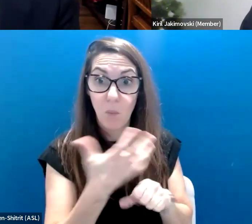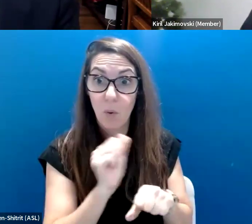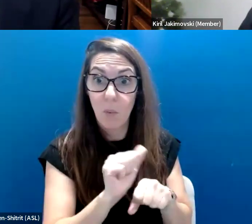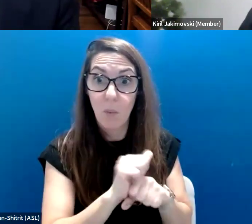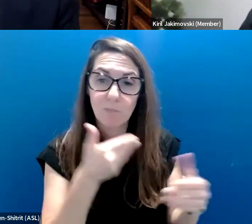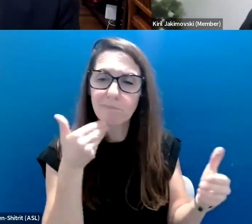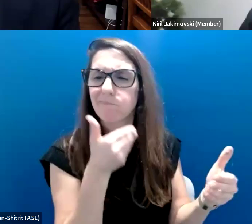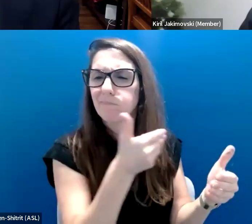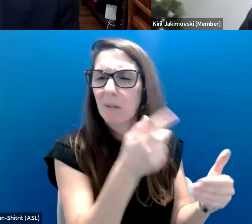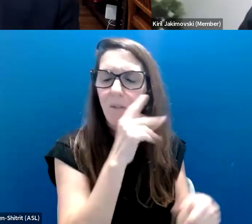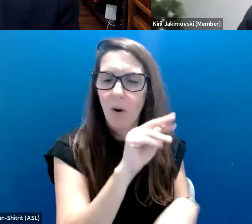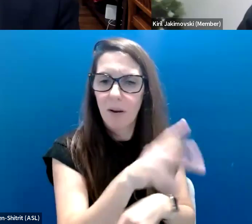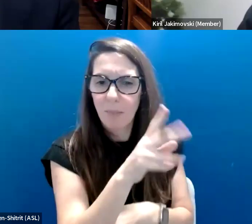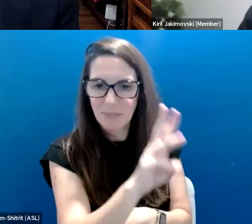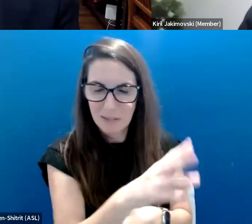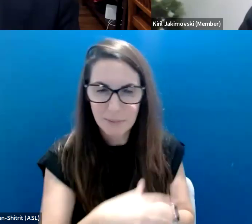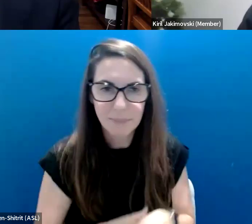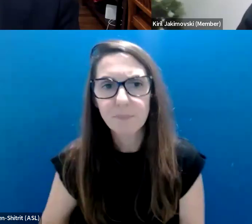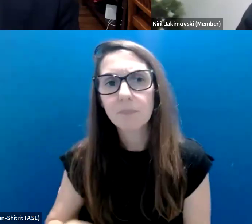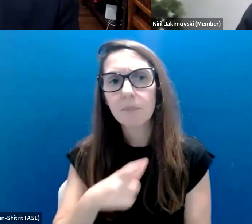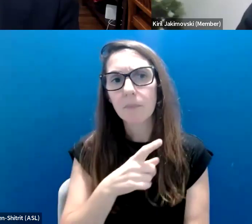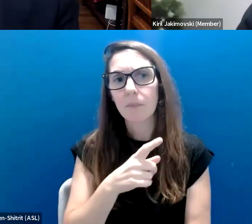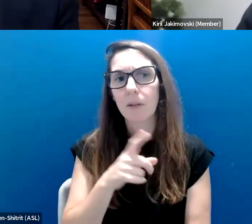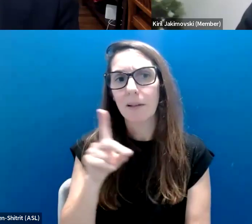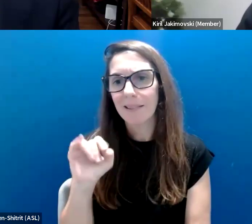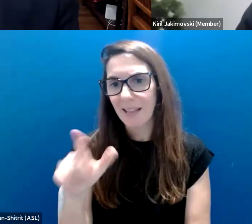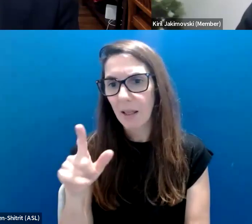Yeah, it's a good thought. I think that